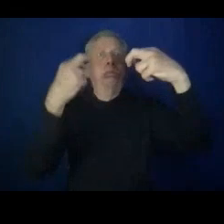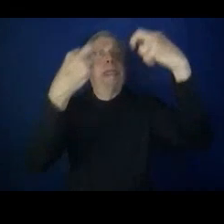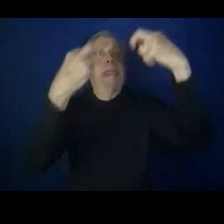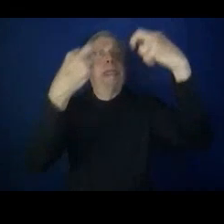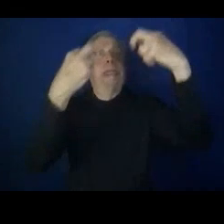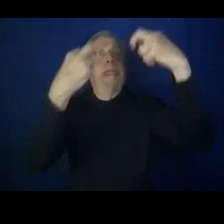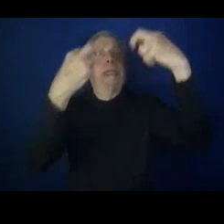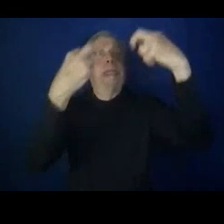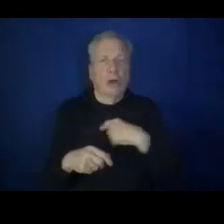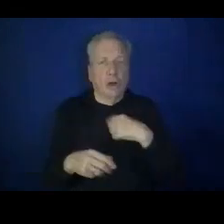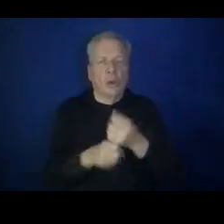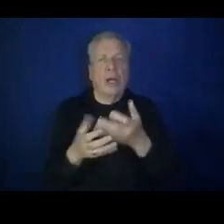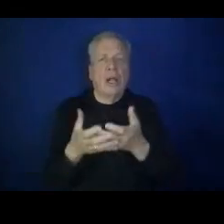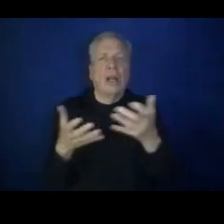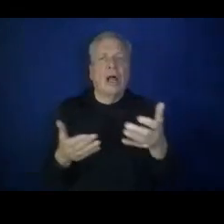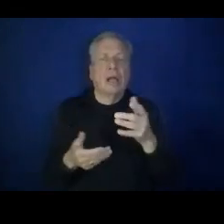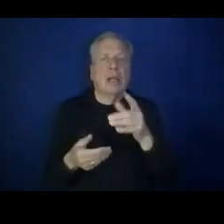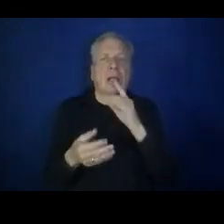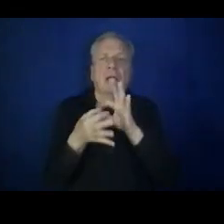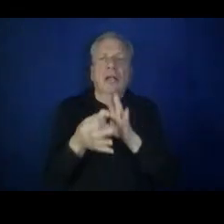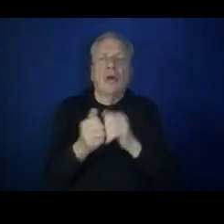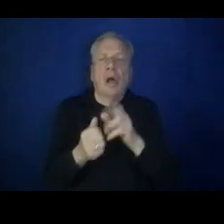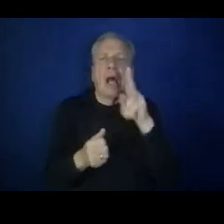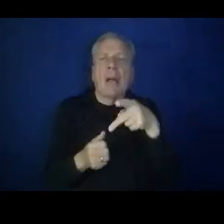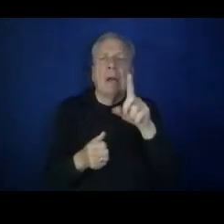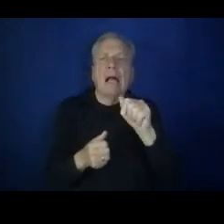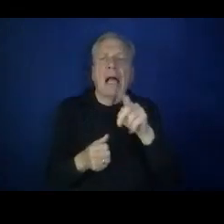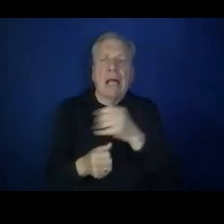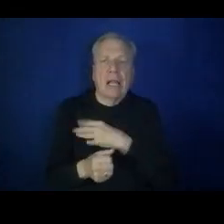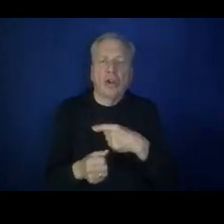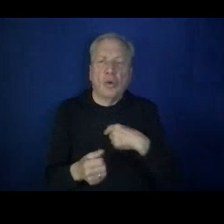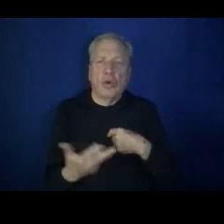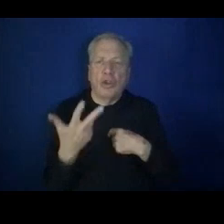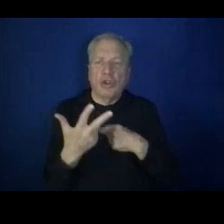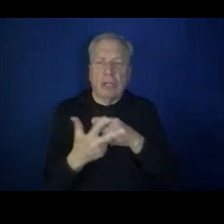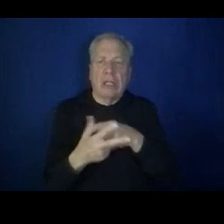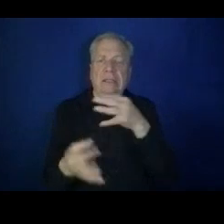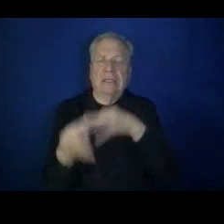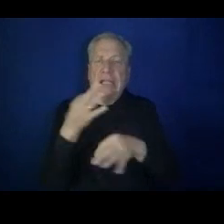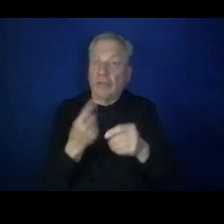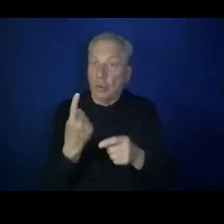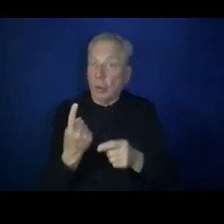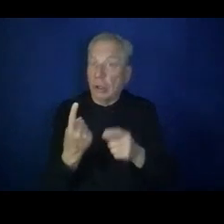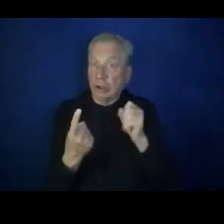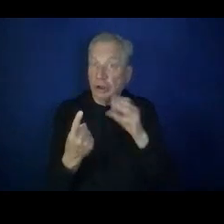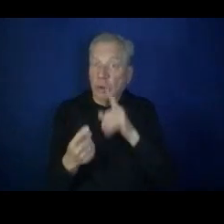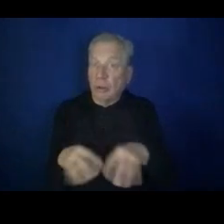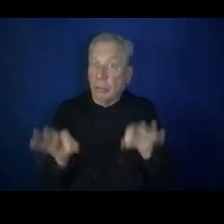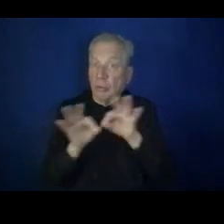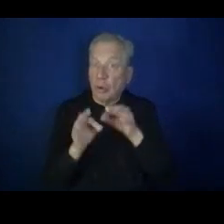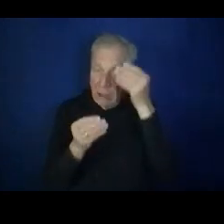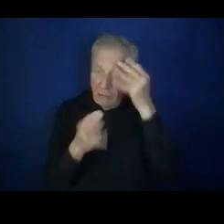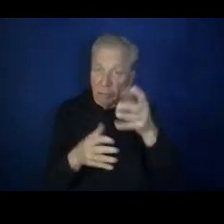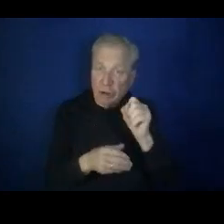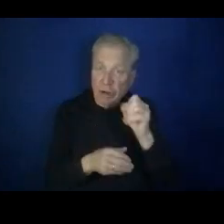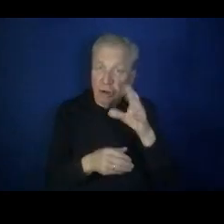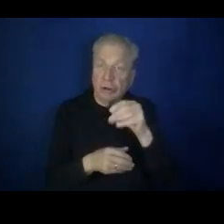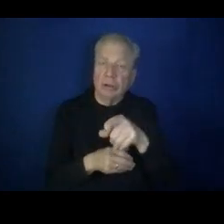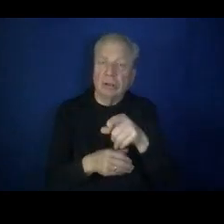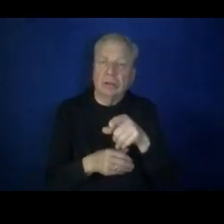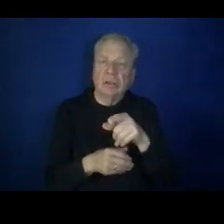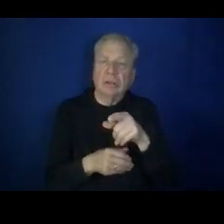have a concessions update. And for this, we got you 3 folks instead of just 1. So it's got to be important information. So Jim